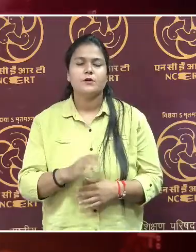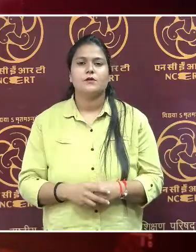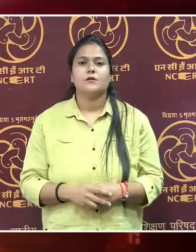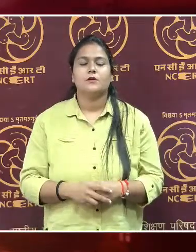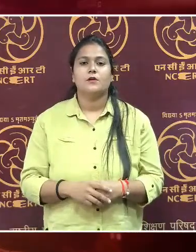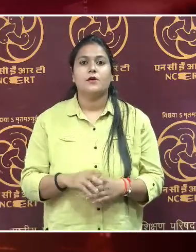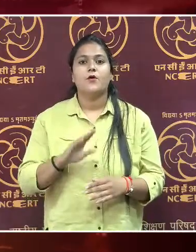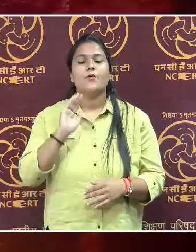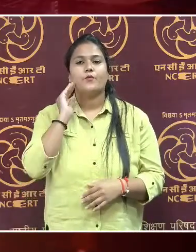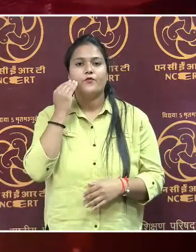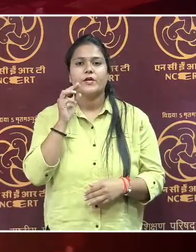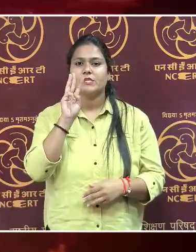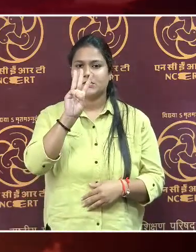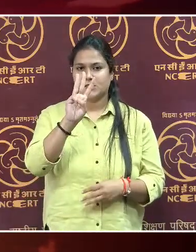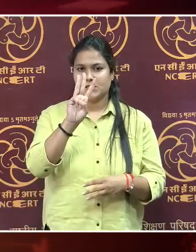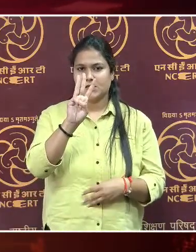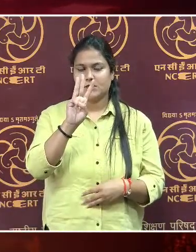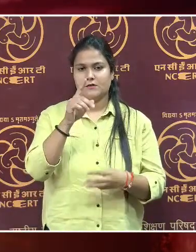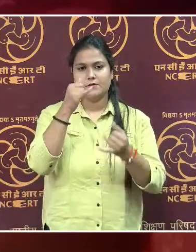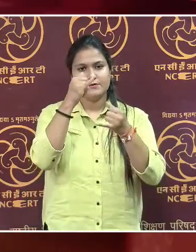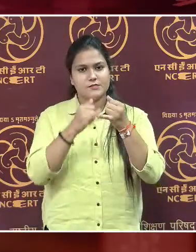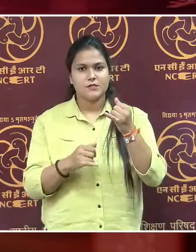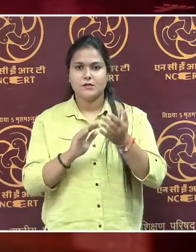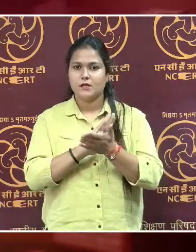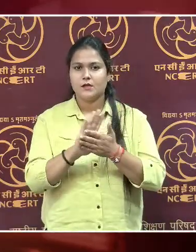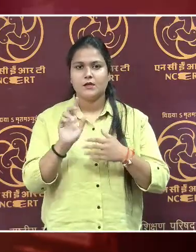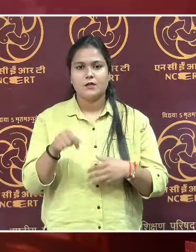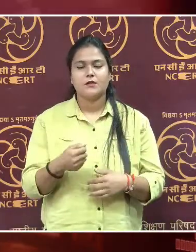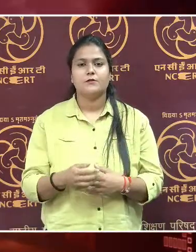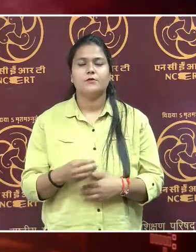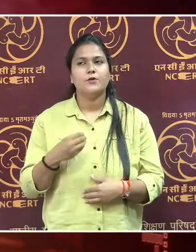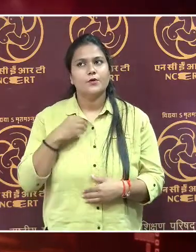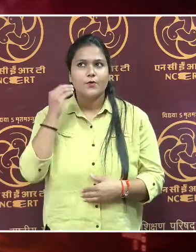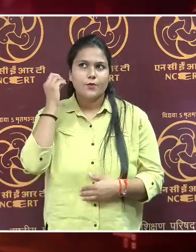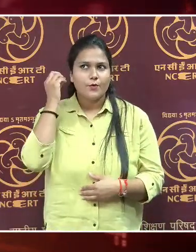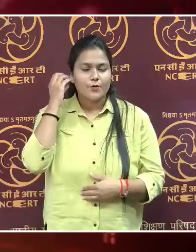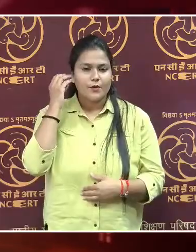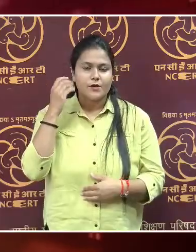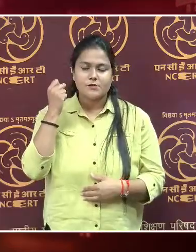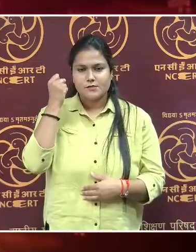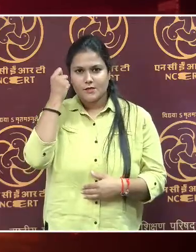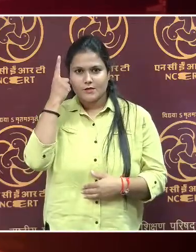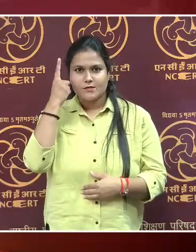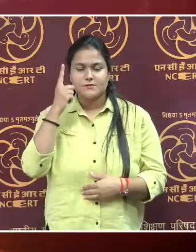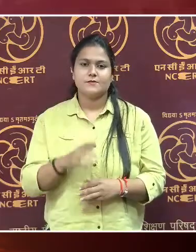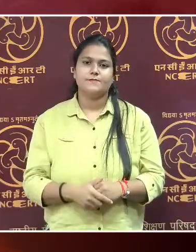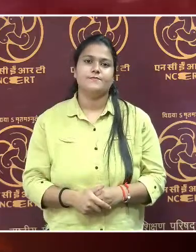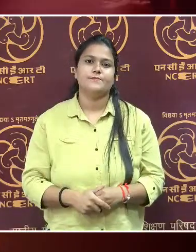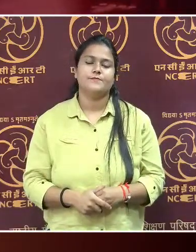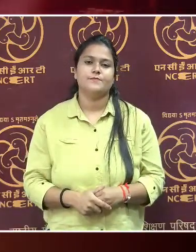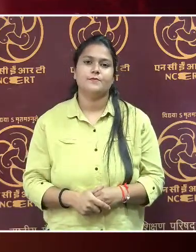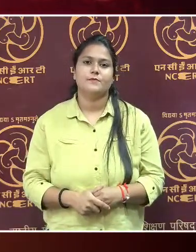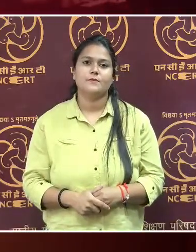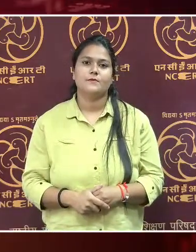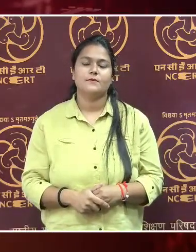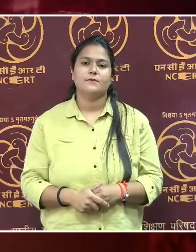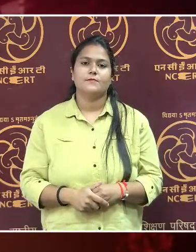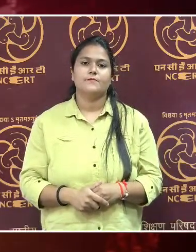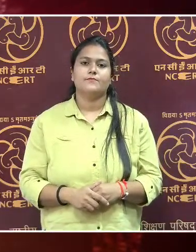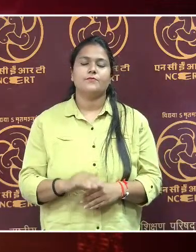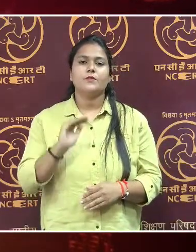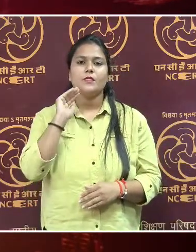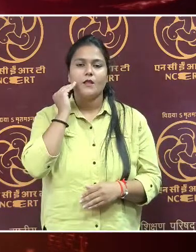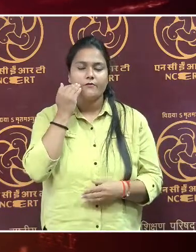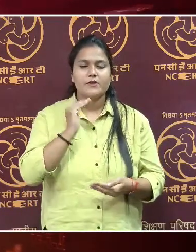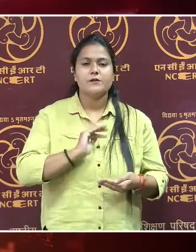third trimester, the child can even comprehend and recognize the voices. Okay. So that to say that when the child is